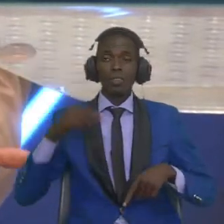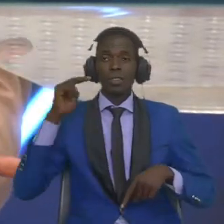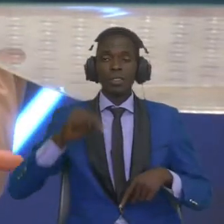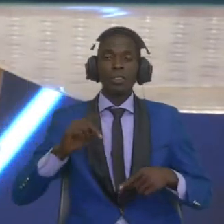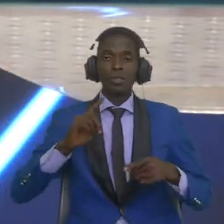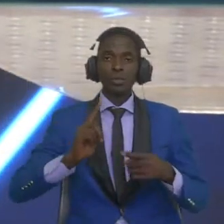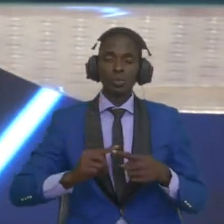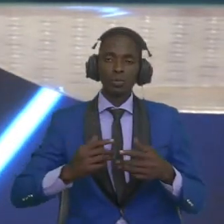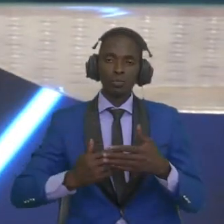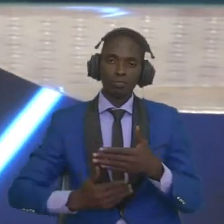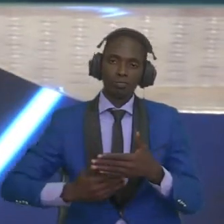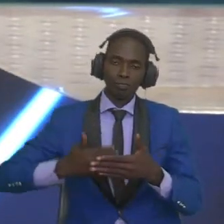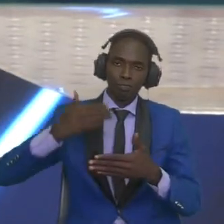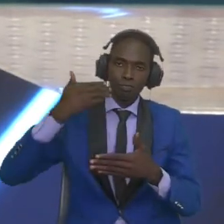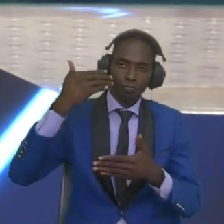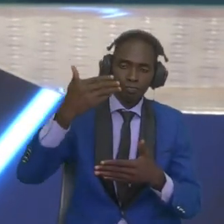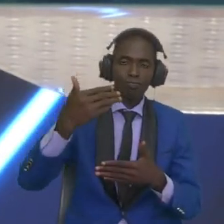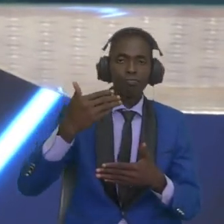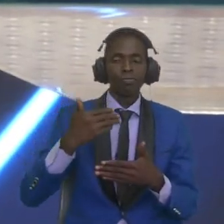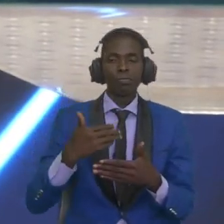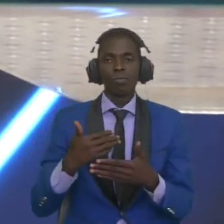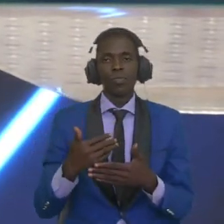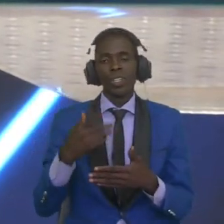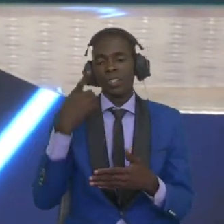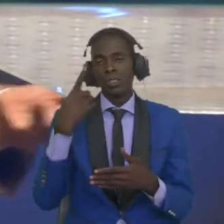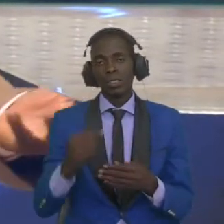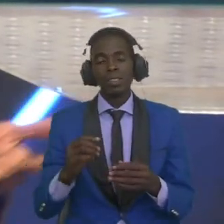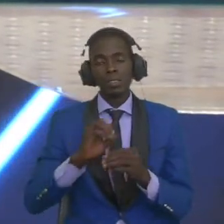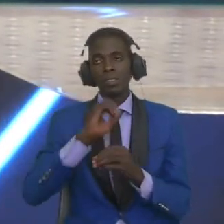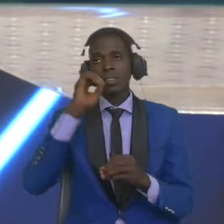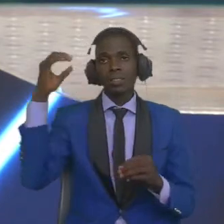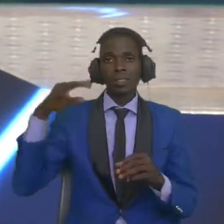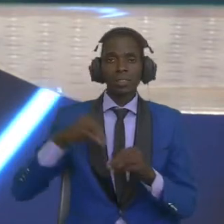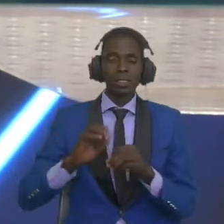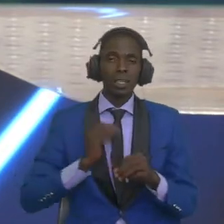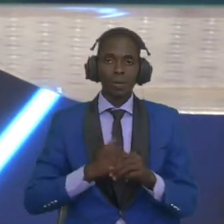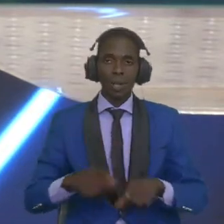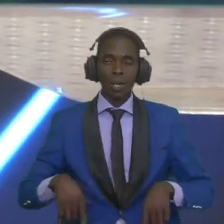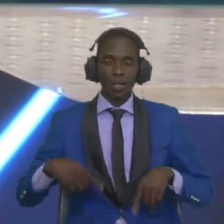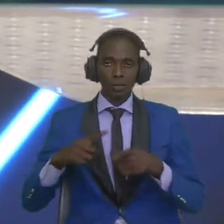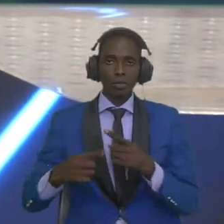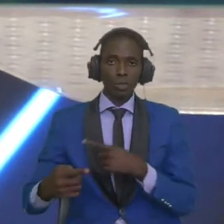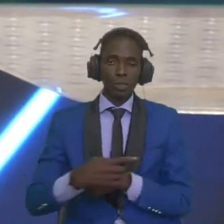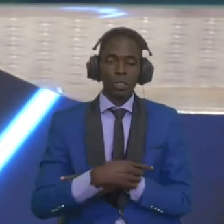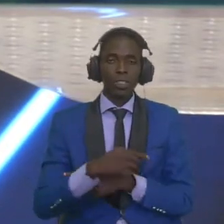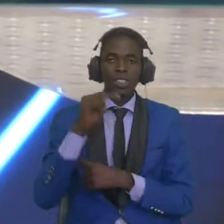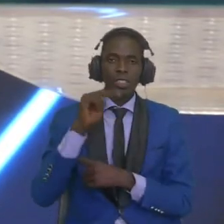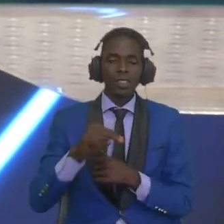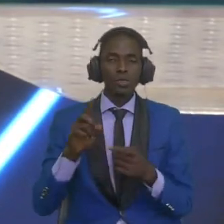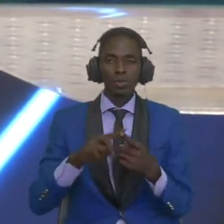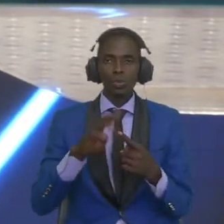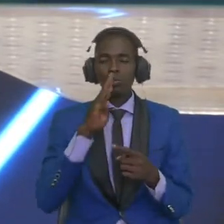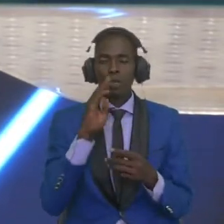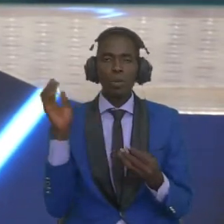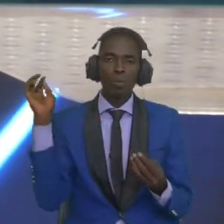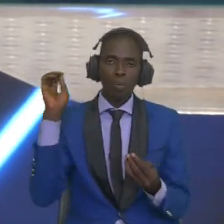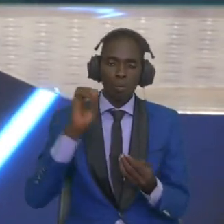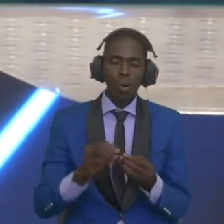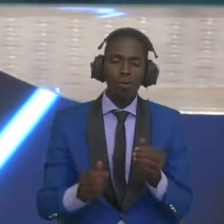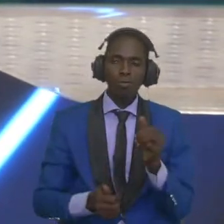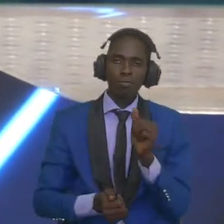grace today should be greater, higher than the grace of yesterday,